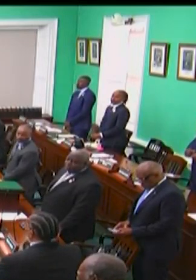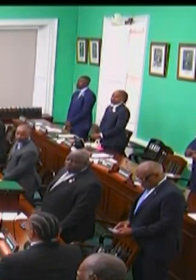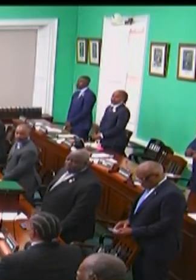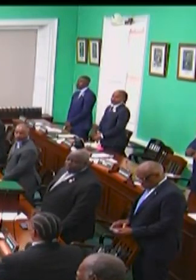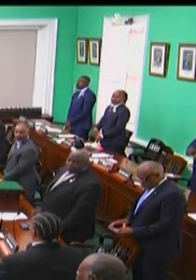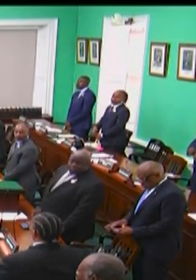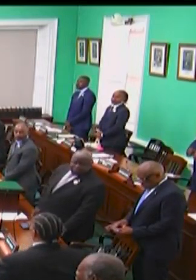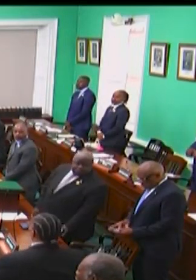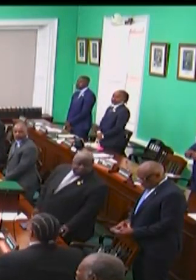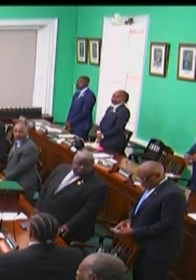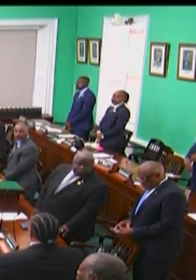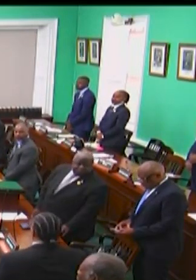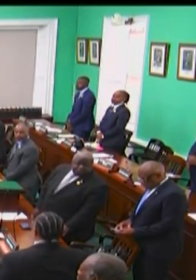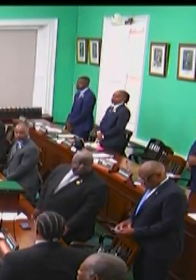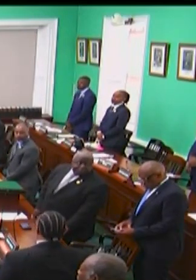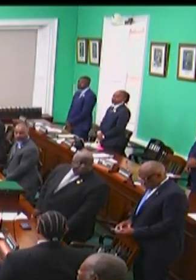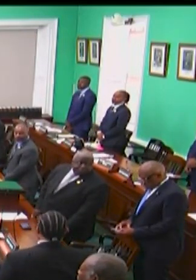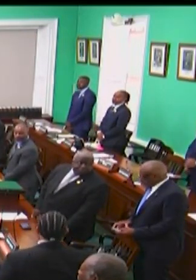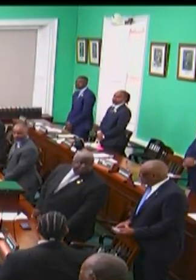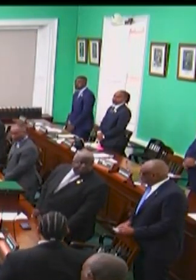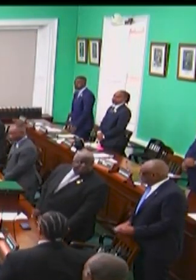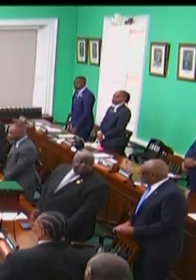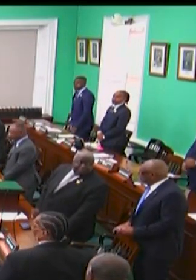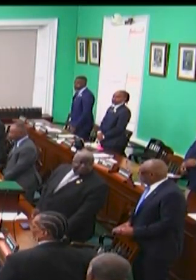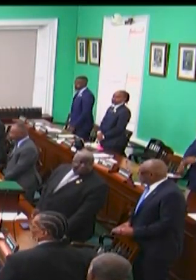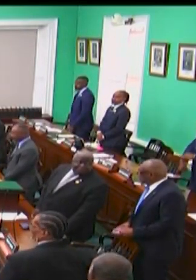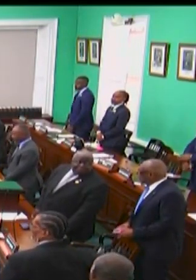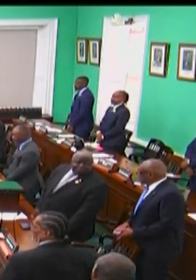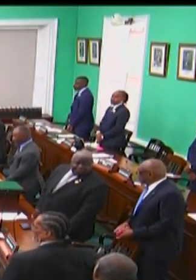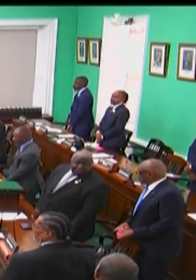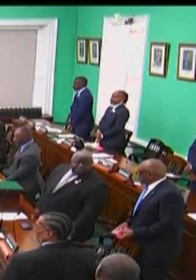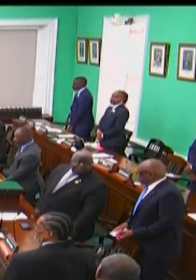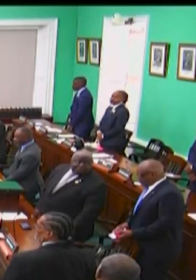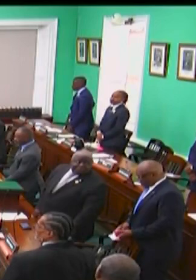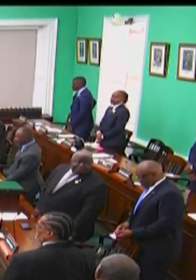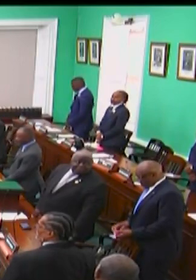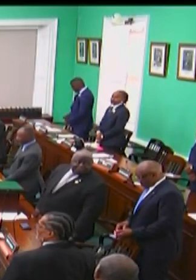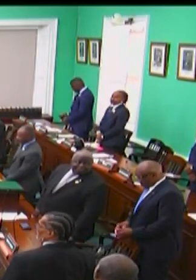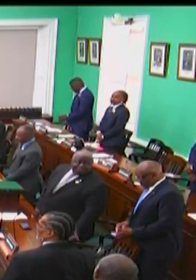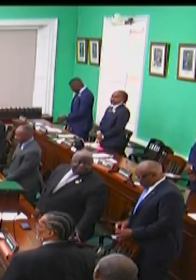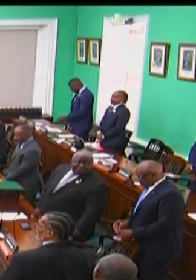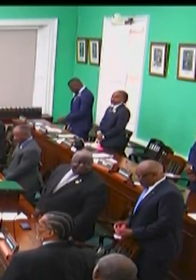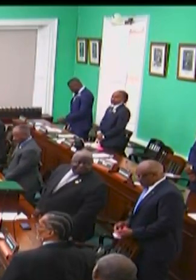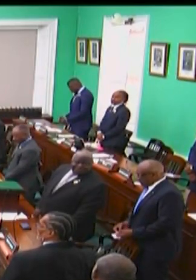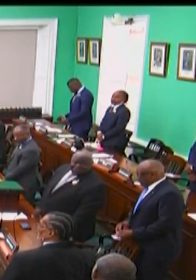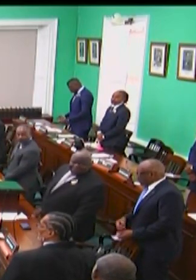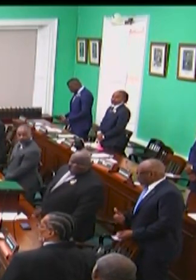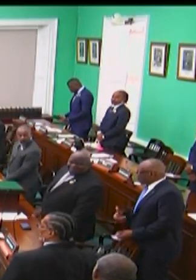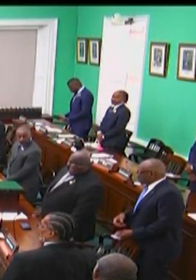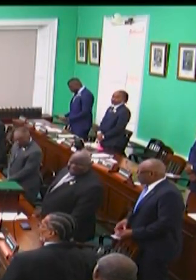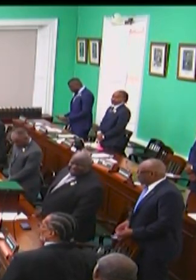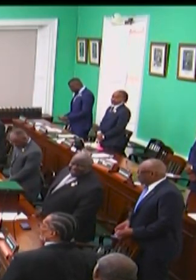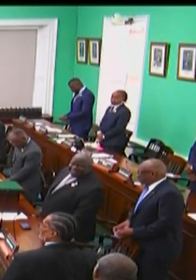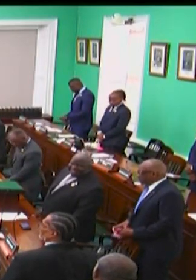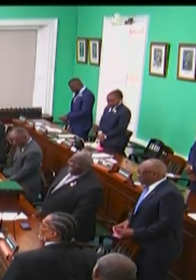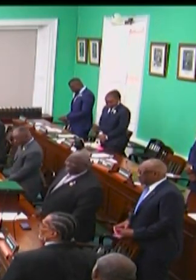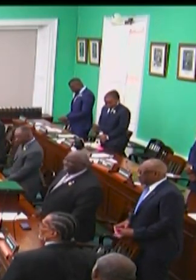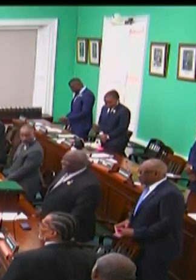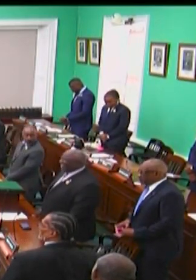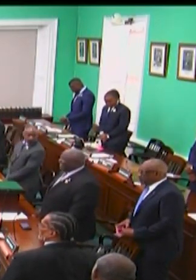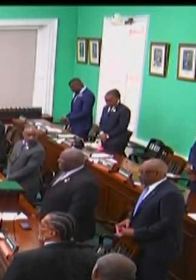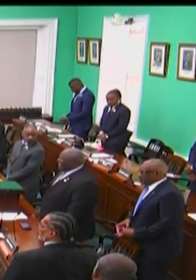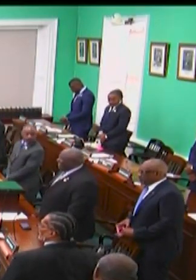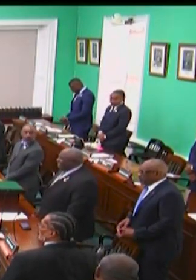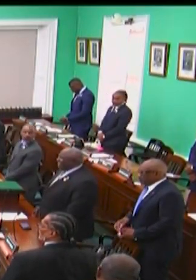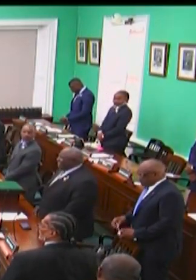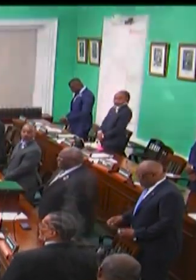alive and to give praises to our God. Today, in our Moments of Impact devotional segment, I'll be sharing with you a